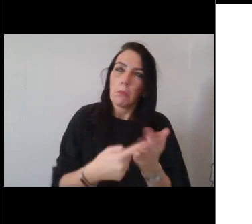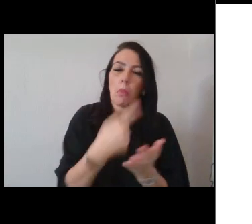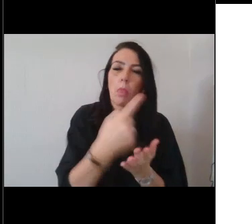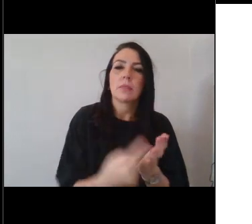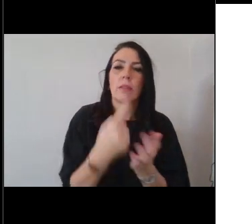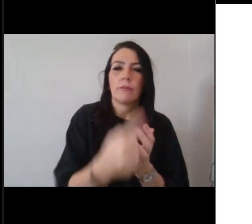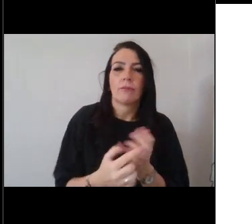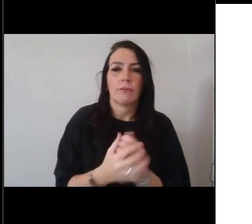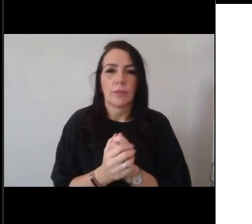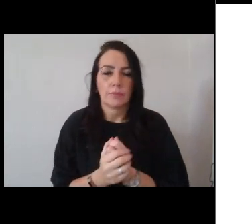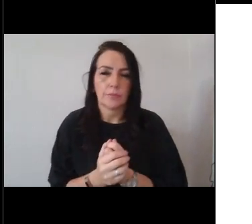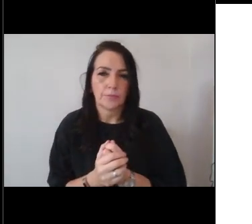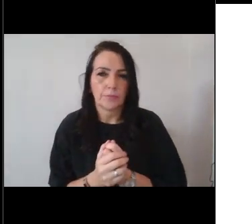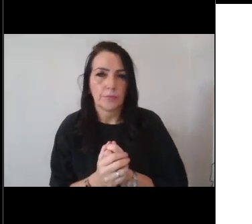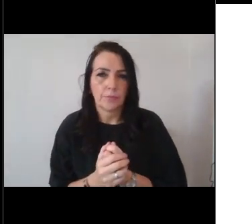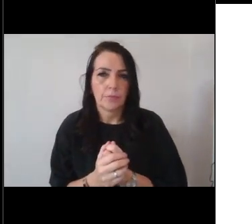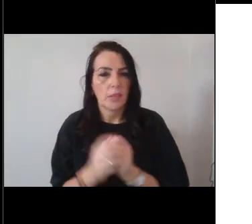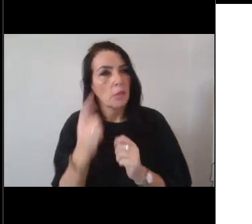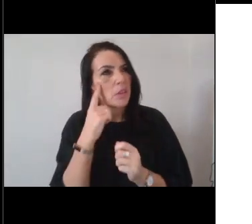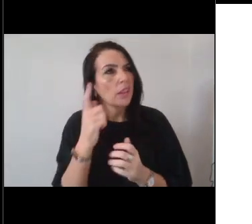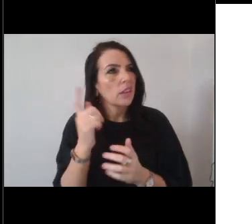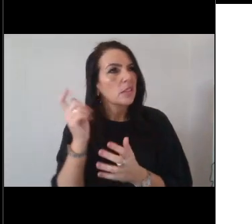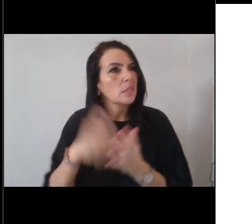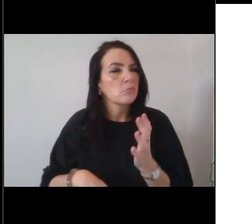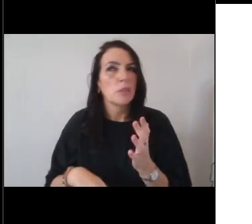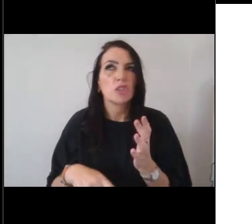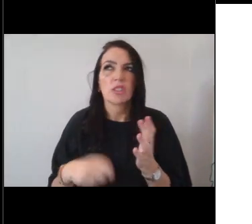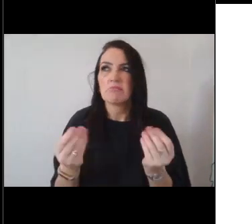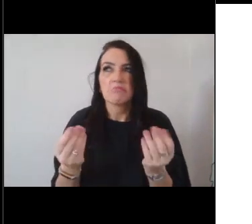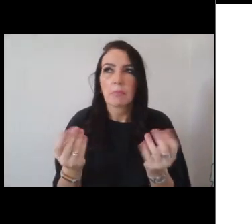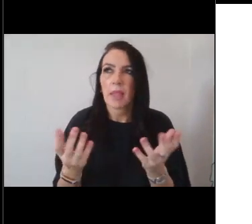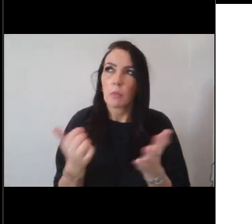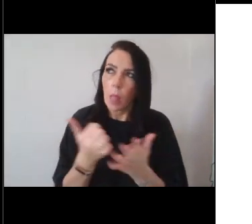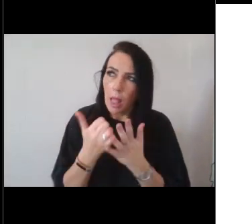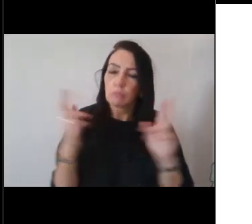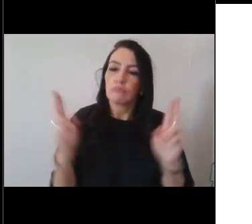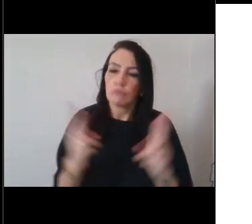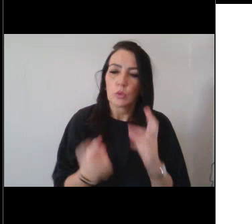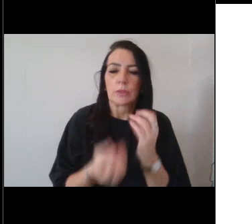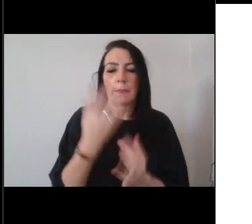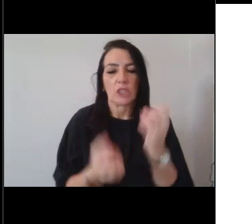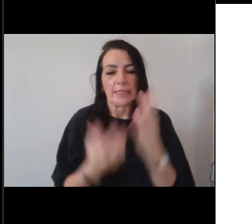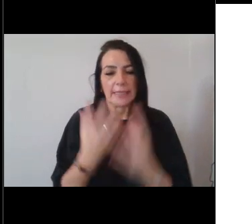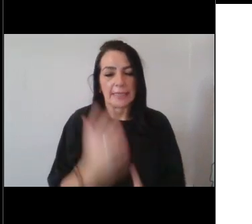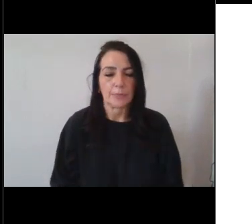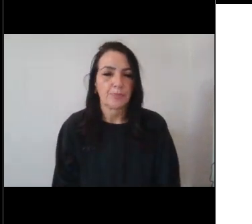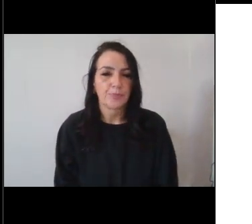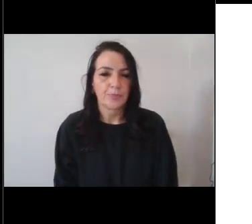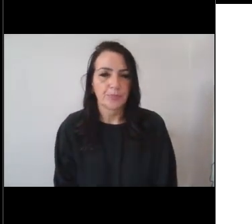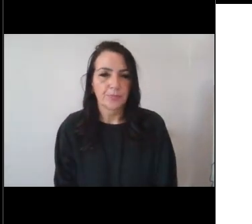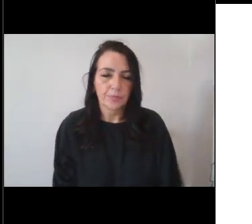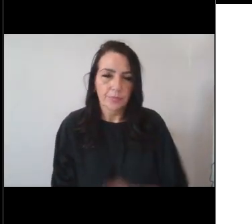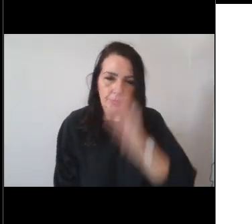and perhaps consider purchasing an appliance that is going to reduce their emissions. And then I think